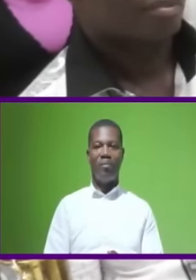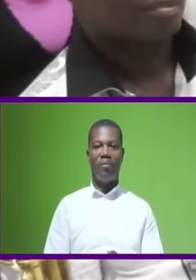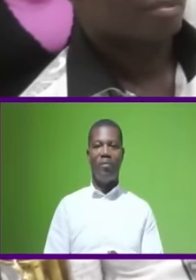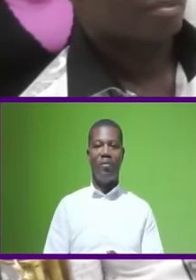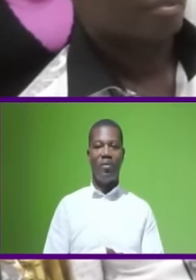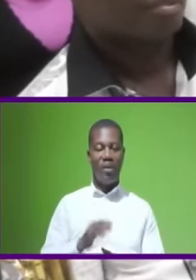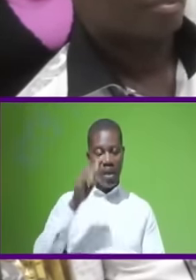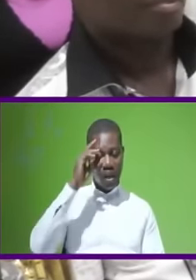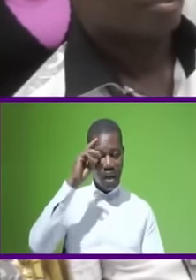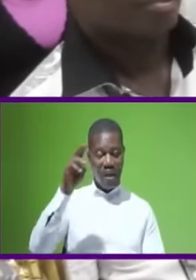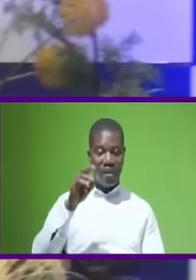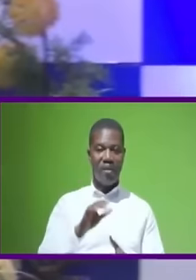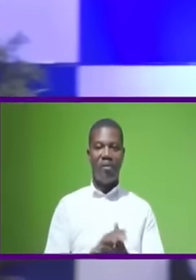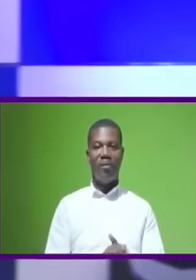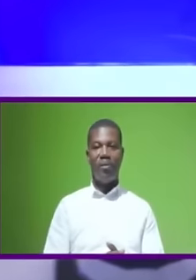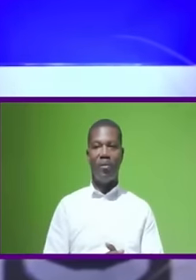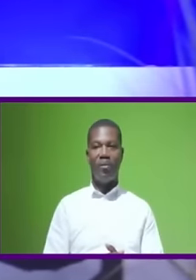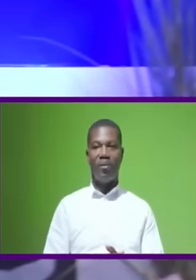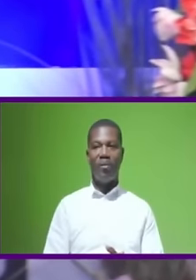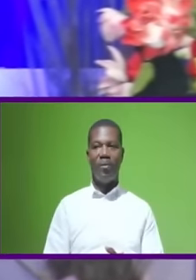Hello. Hi.